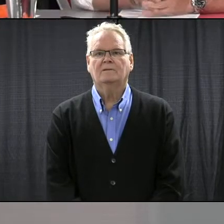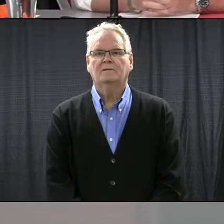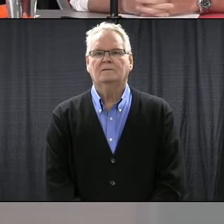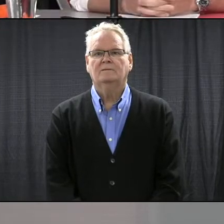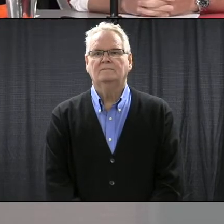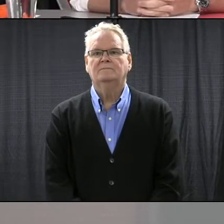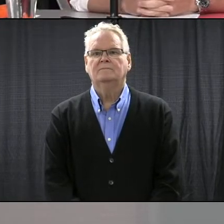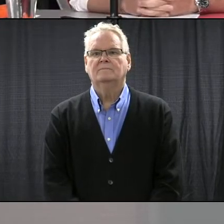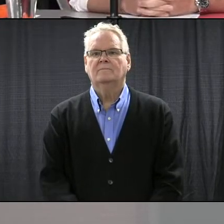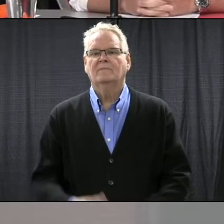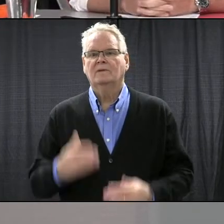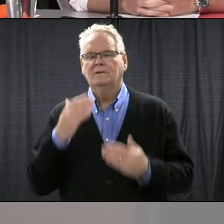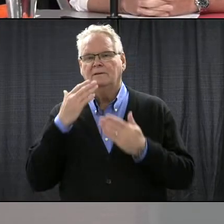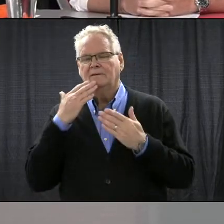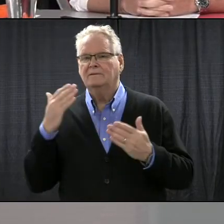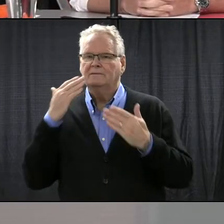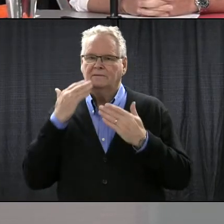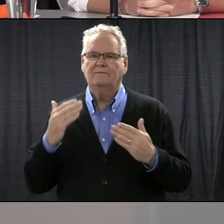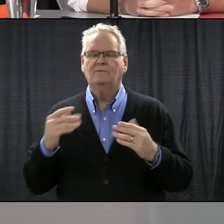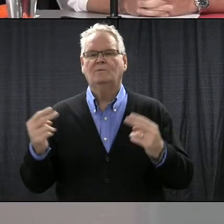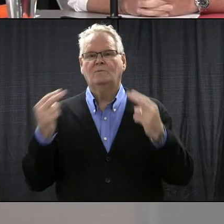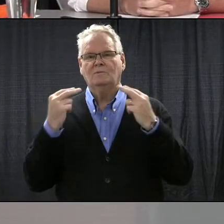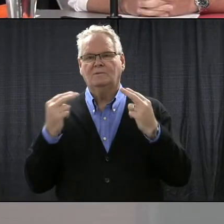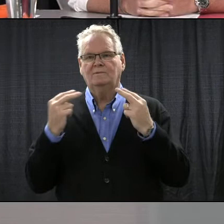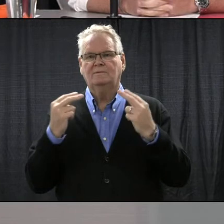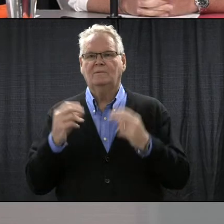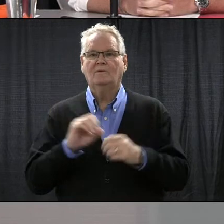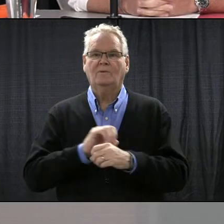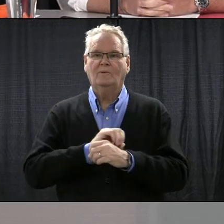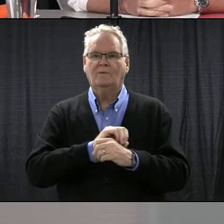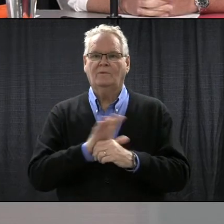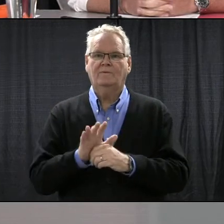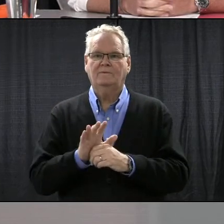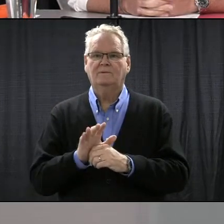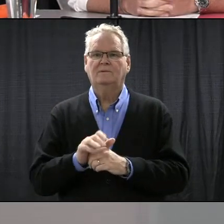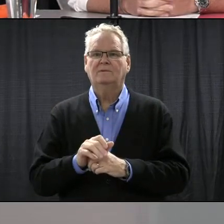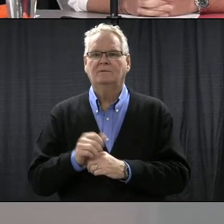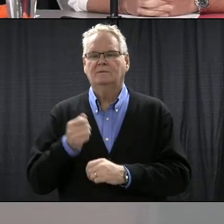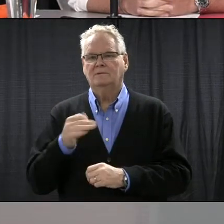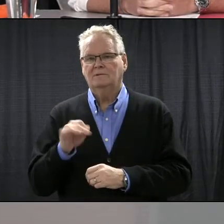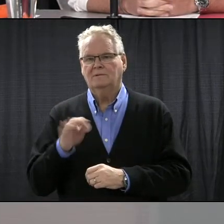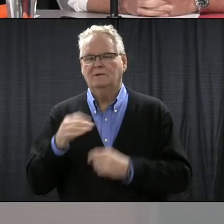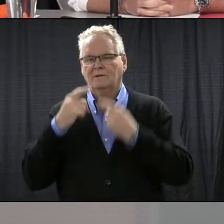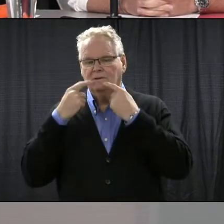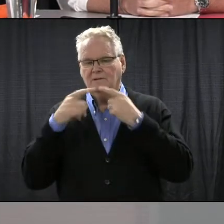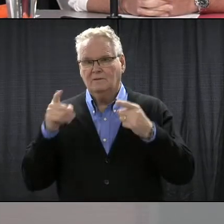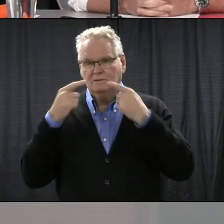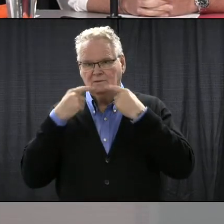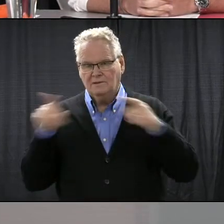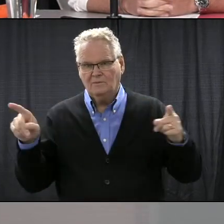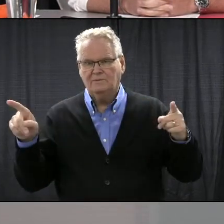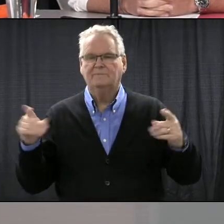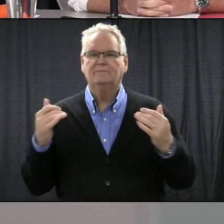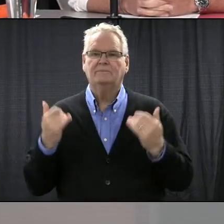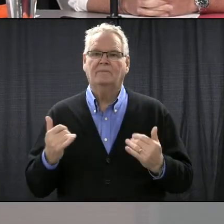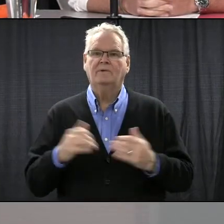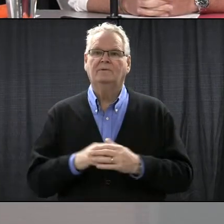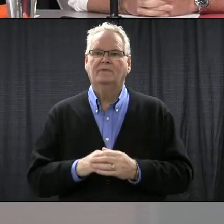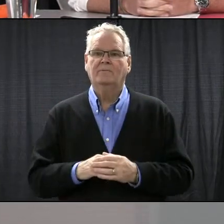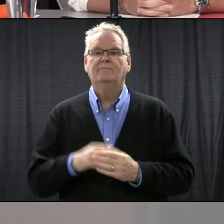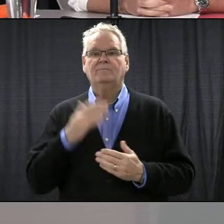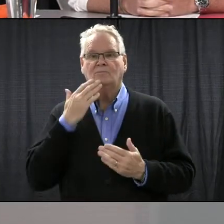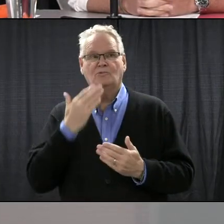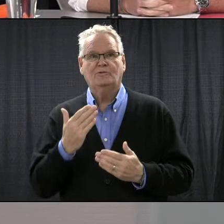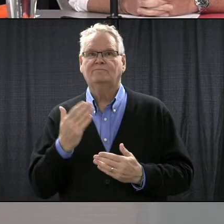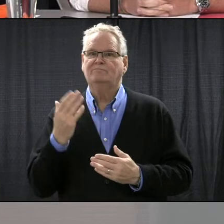Thank you all for joining us for today's COVID-19 briefing. It is a good day in Newfoundland and Labrador, the eve